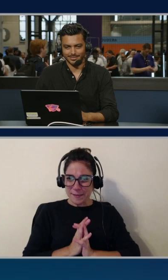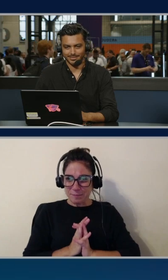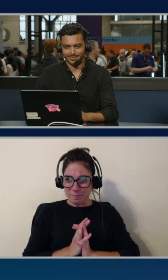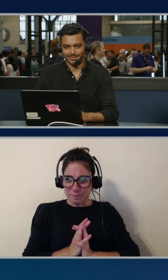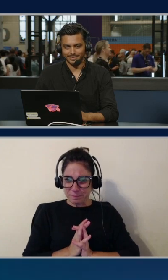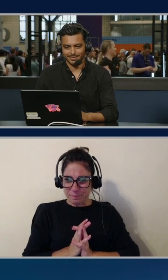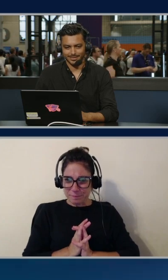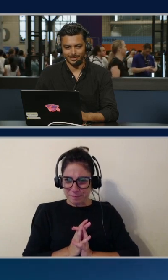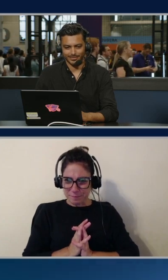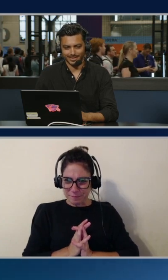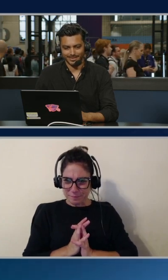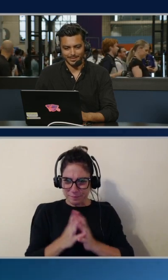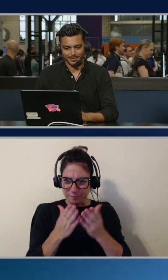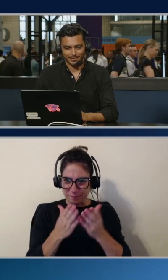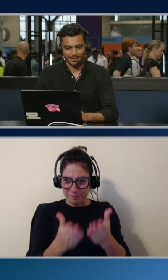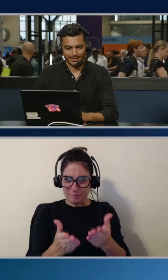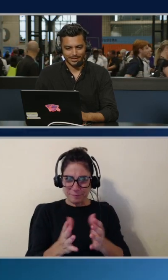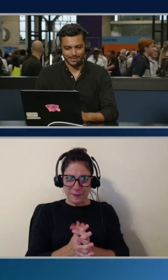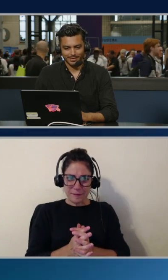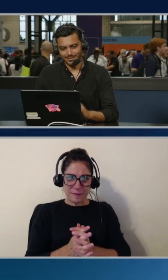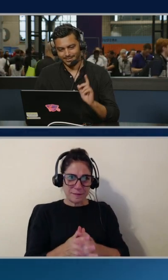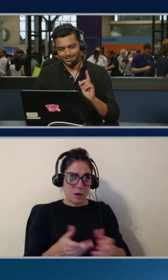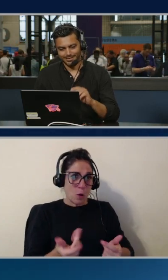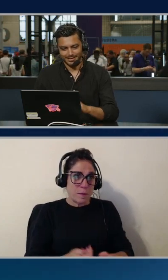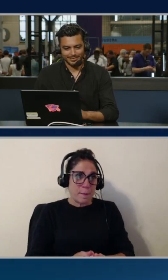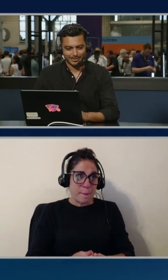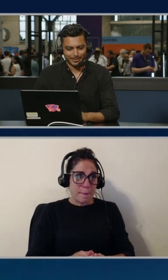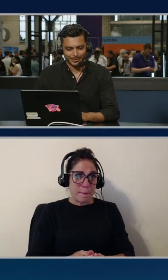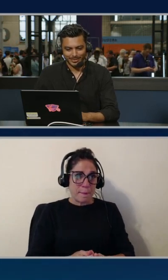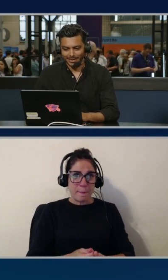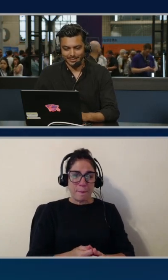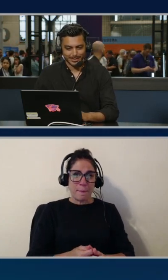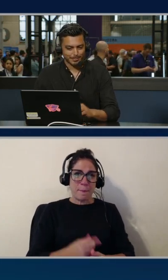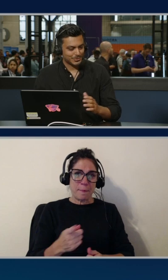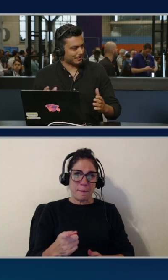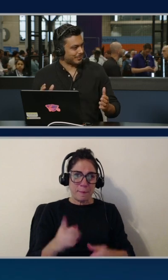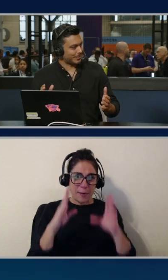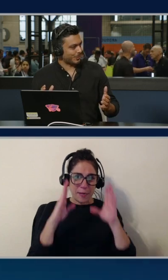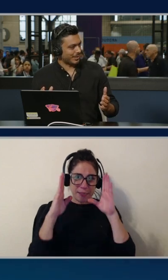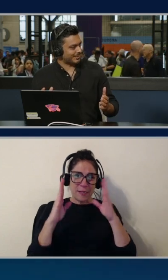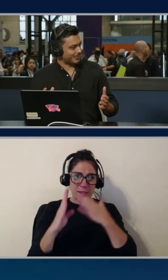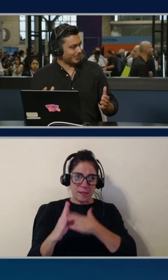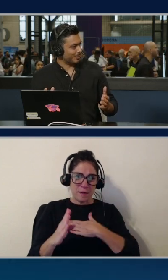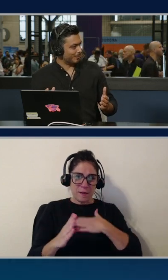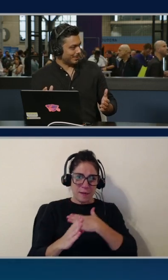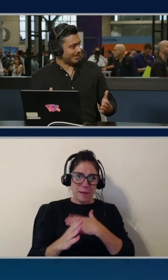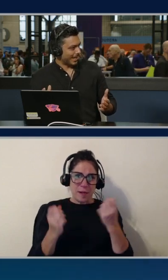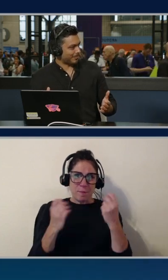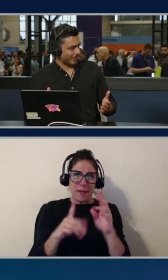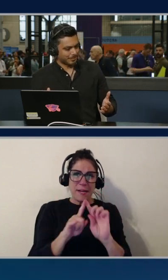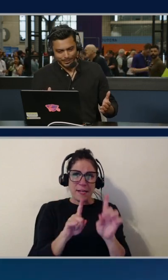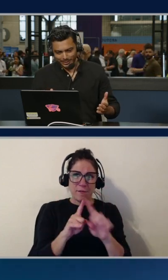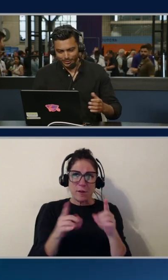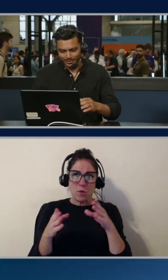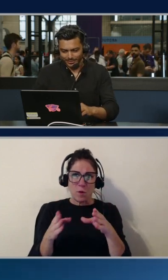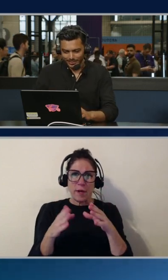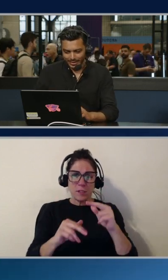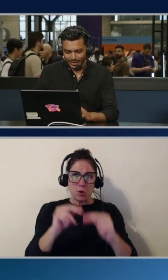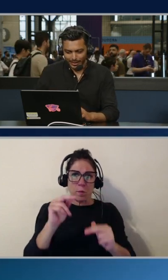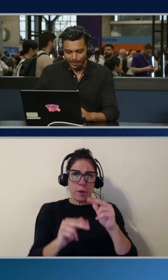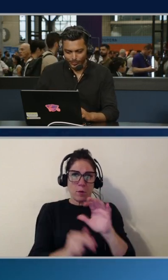Yes. There we go. All May I right. have your attention, please? So there are a bunch of different ways to build apps on